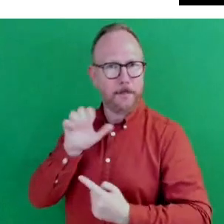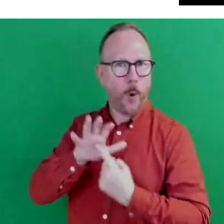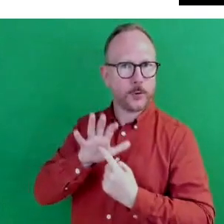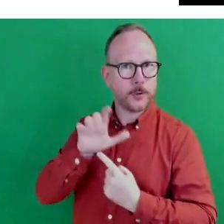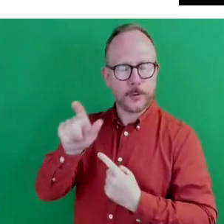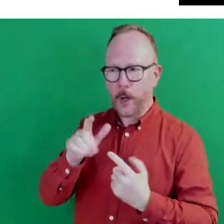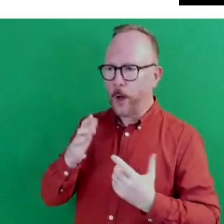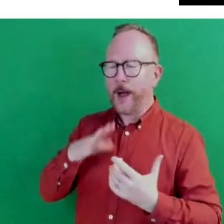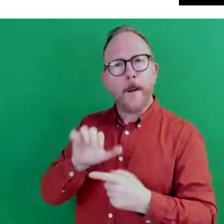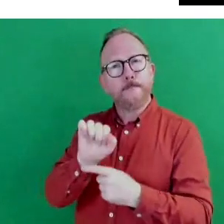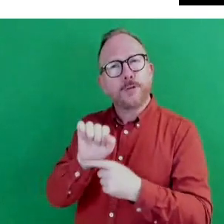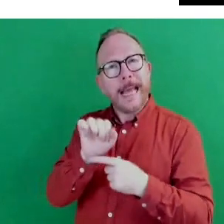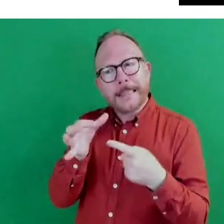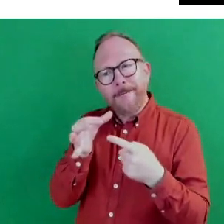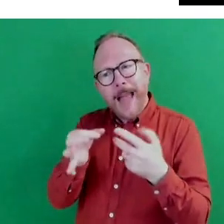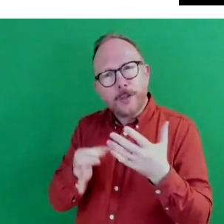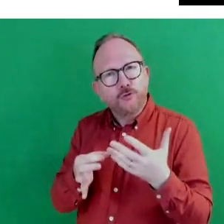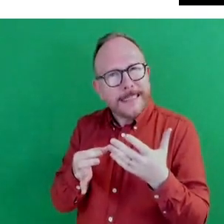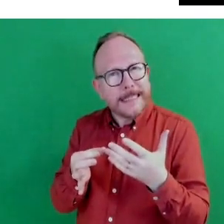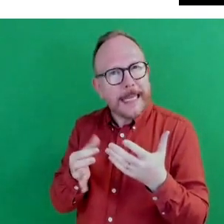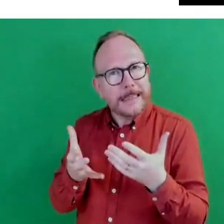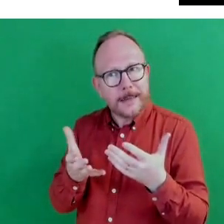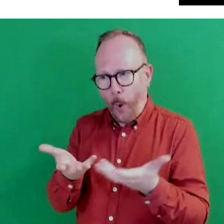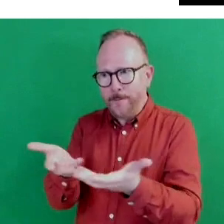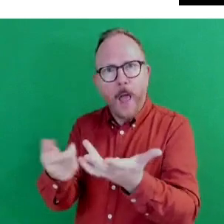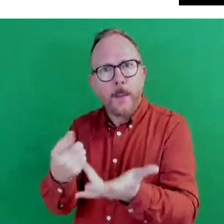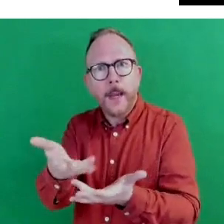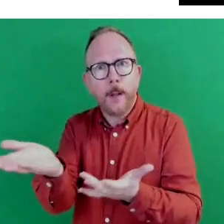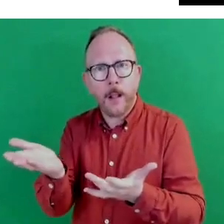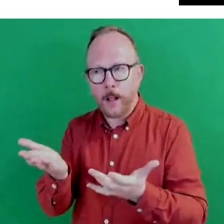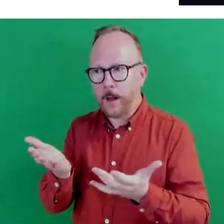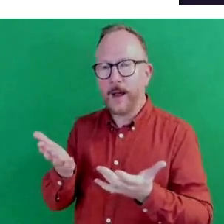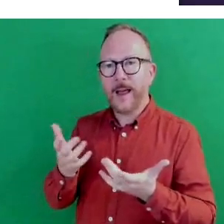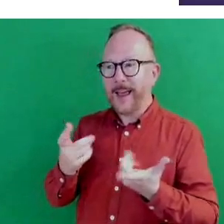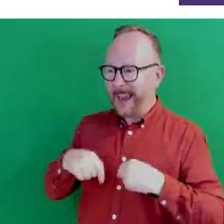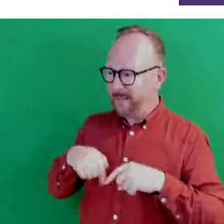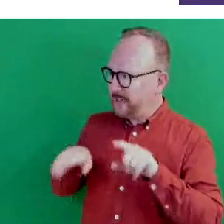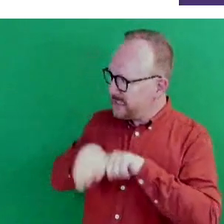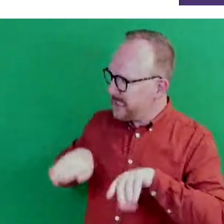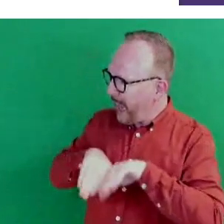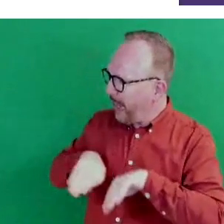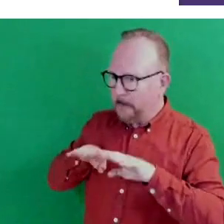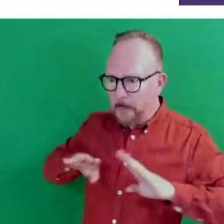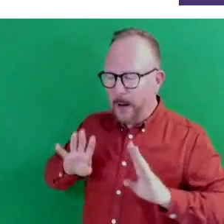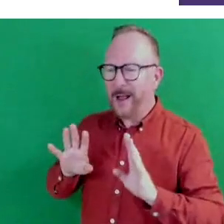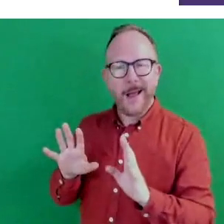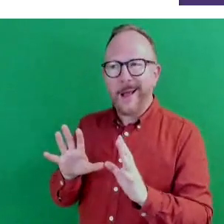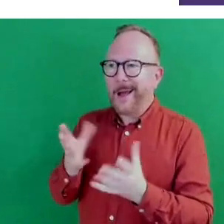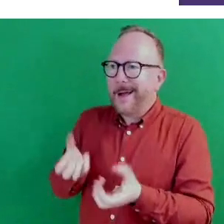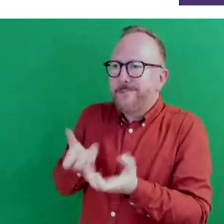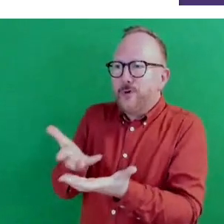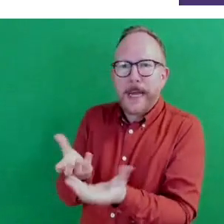diverse workforce. If everyone is the same, what are we bringing to this role? Training